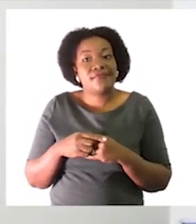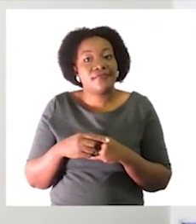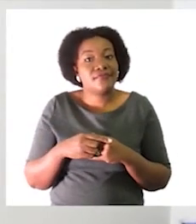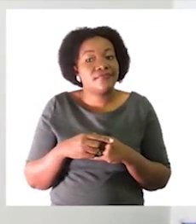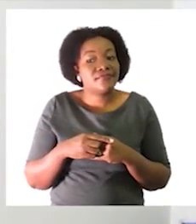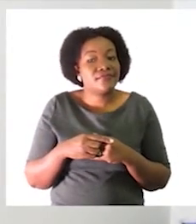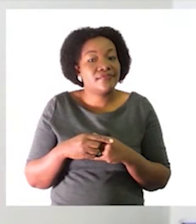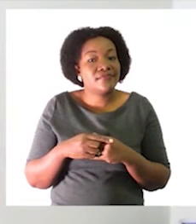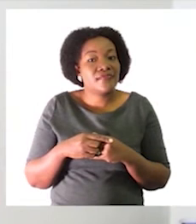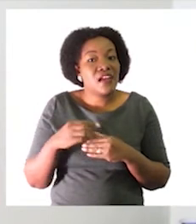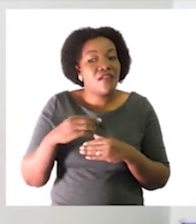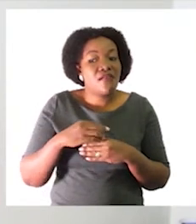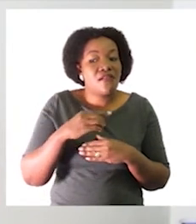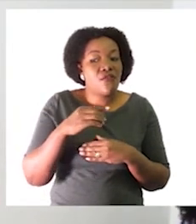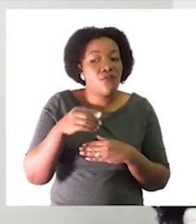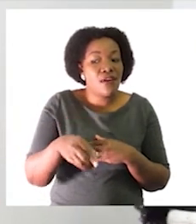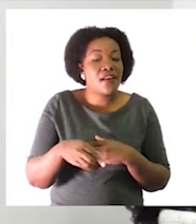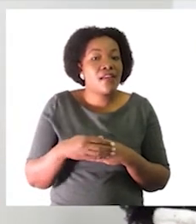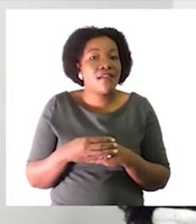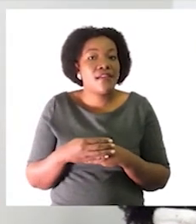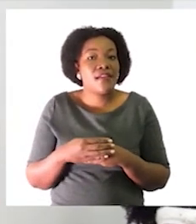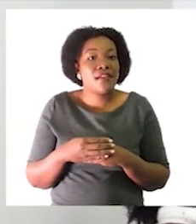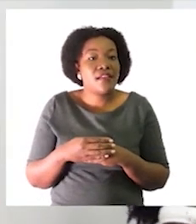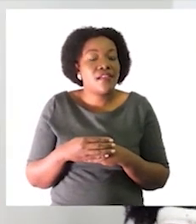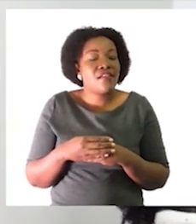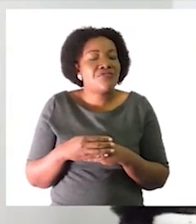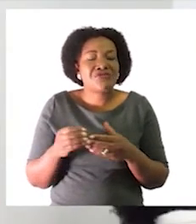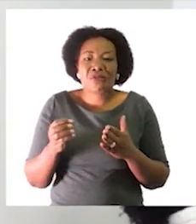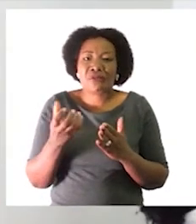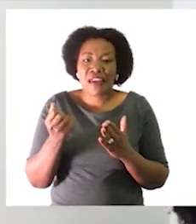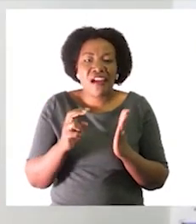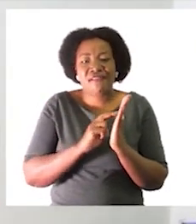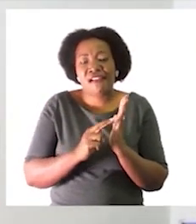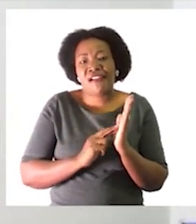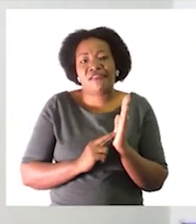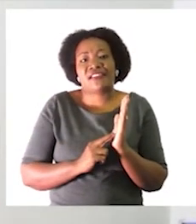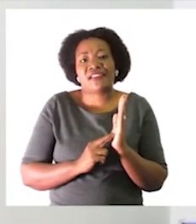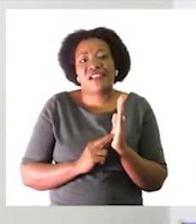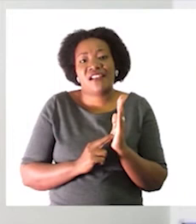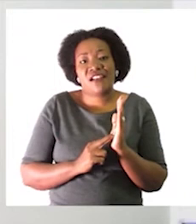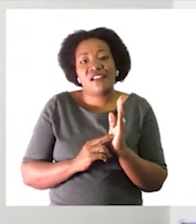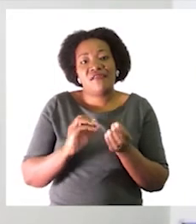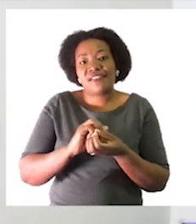run forward. For example, there is a rule here for the rounding off.